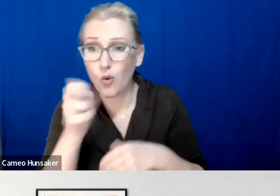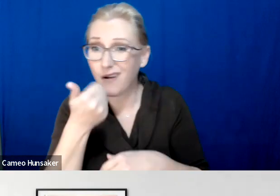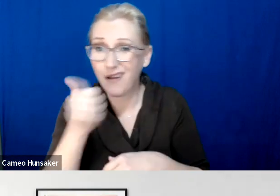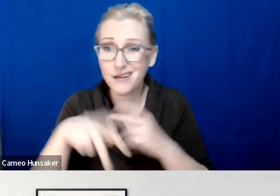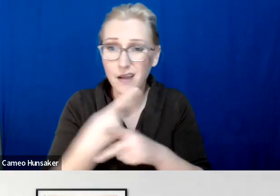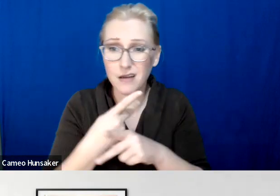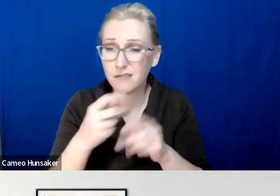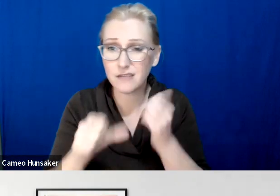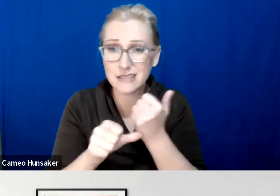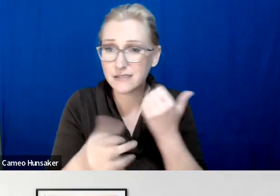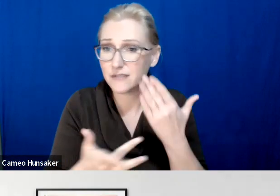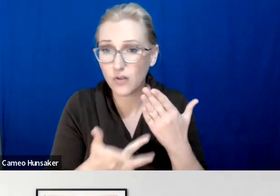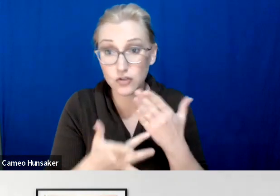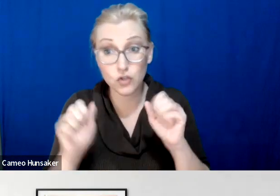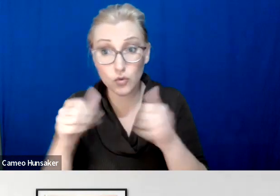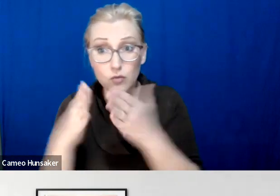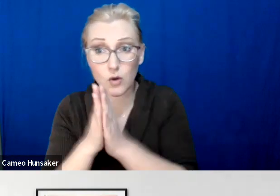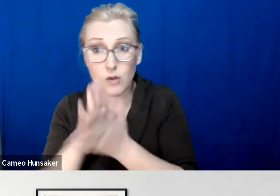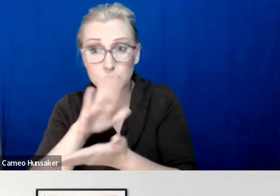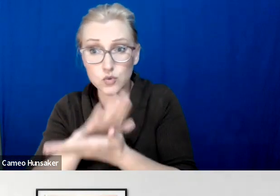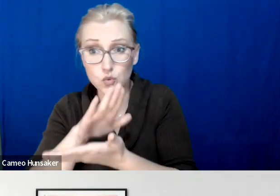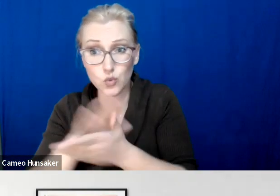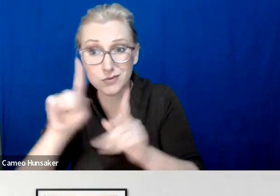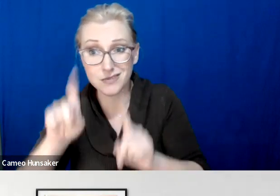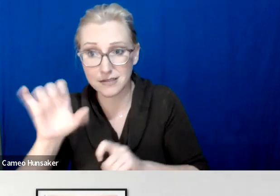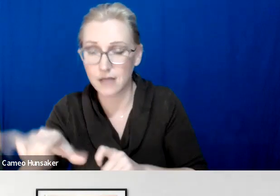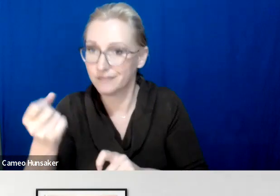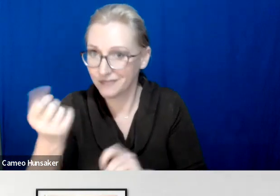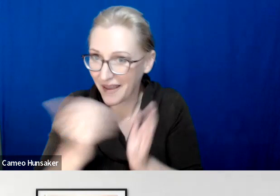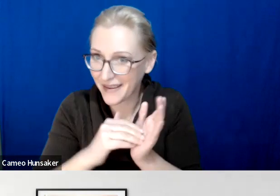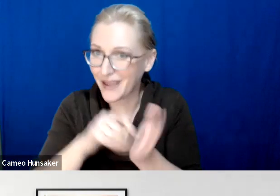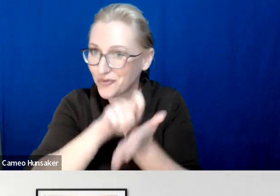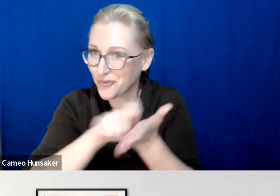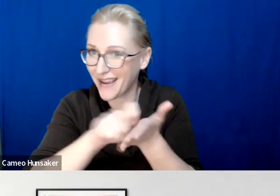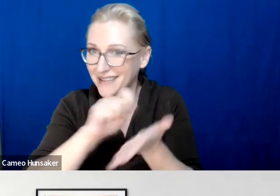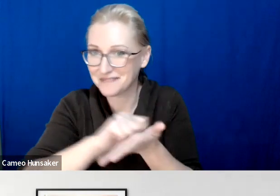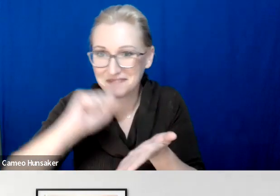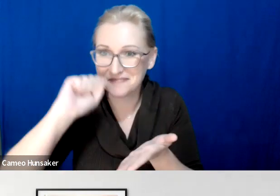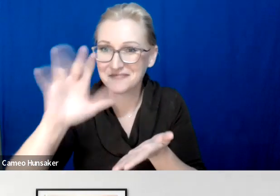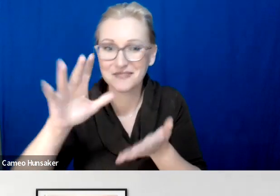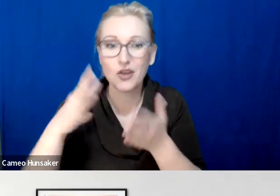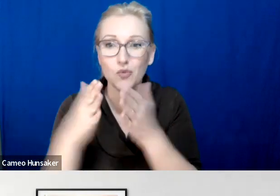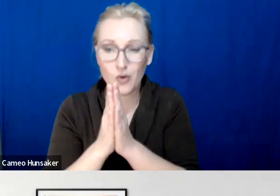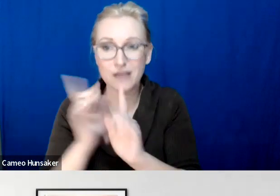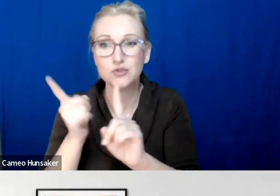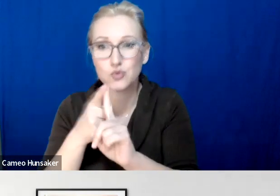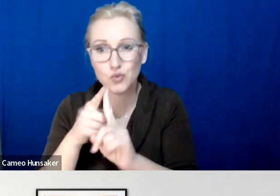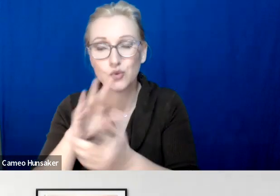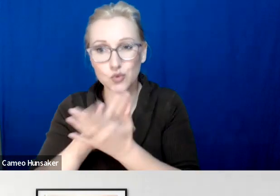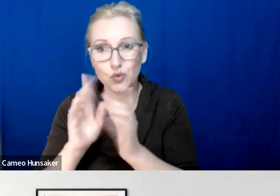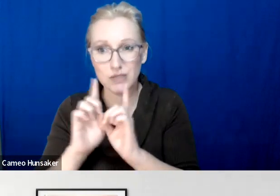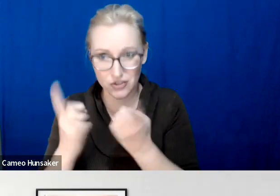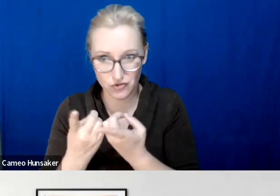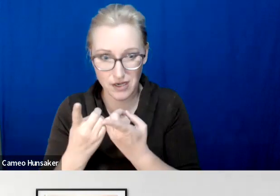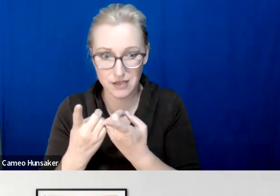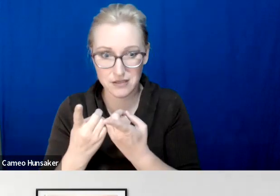general, that's something you could request that the school do. So again, put it in writing, but I would submit a request to the school district for